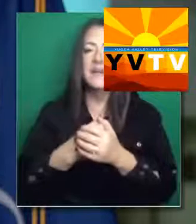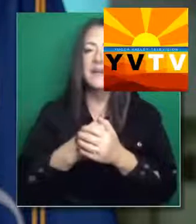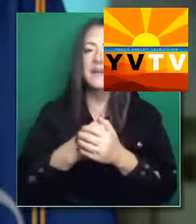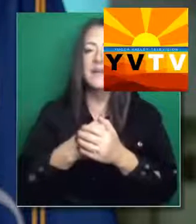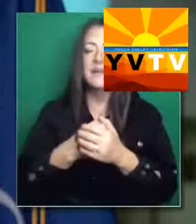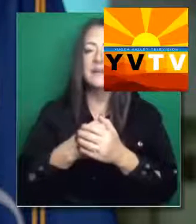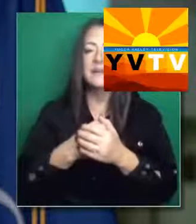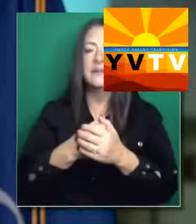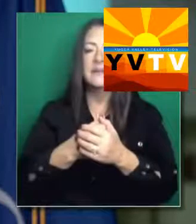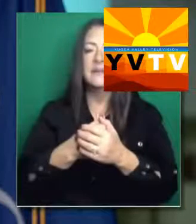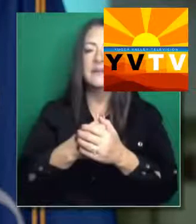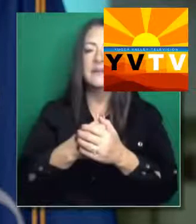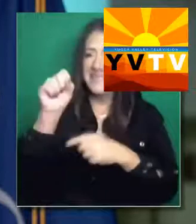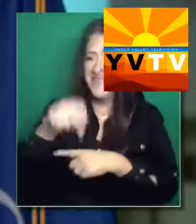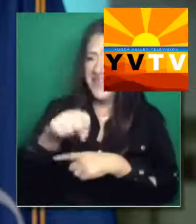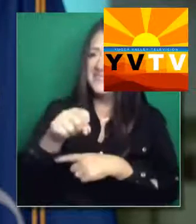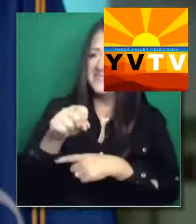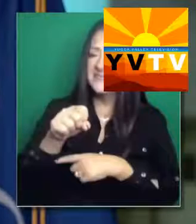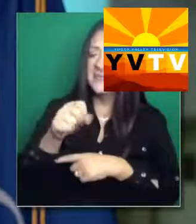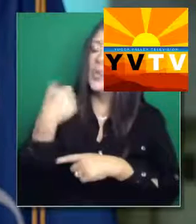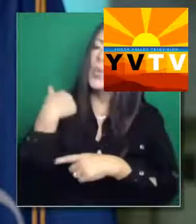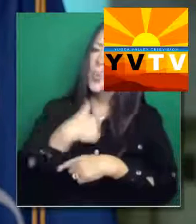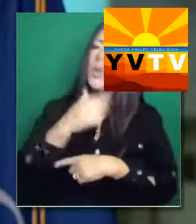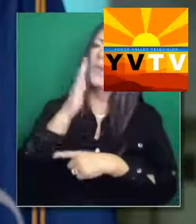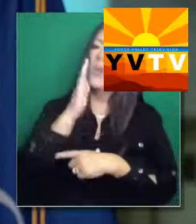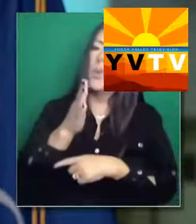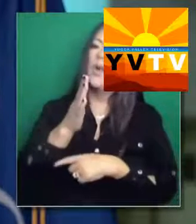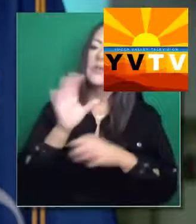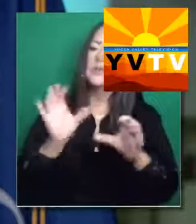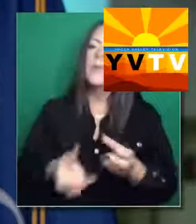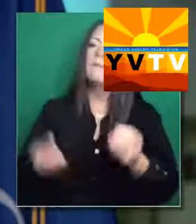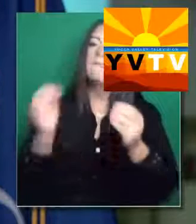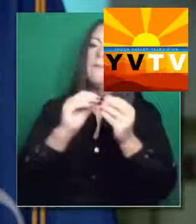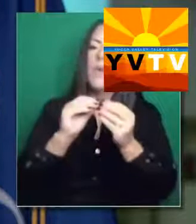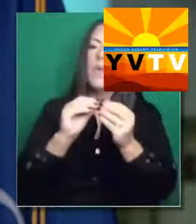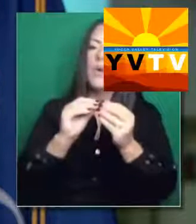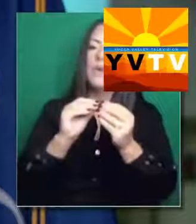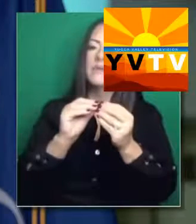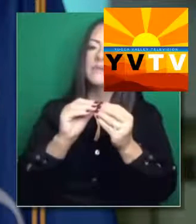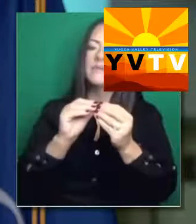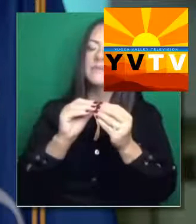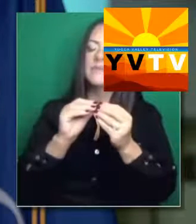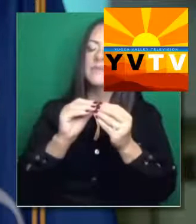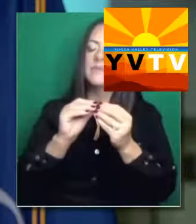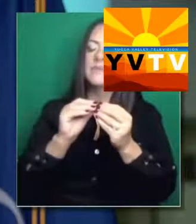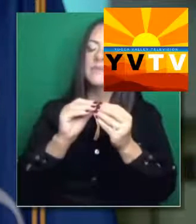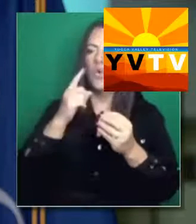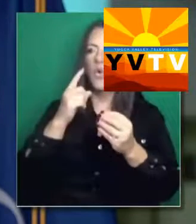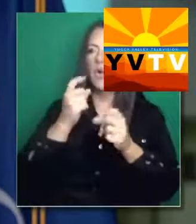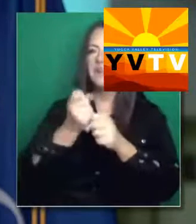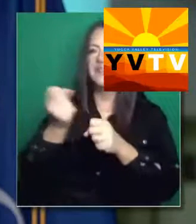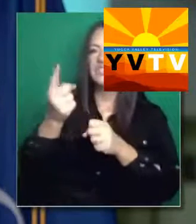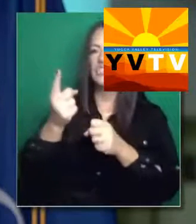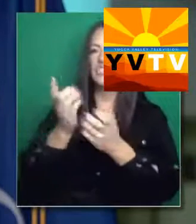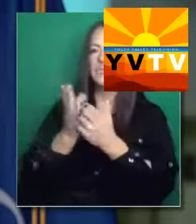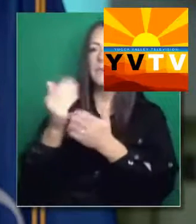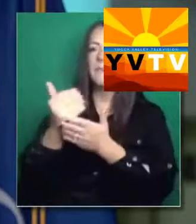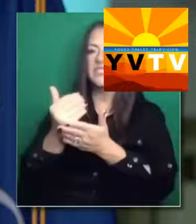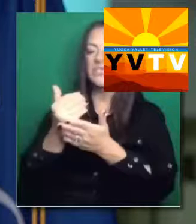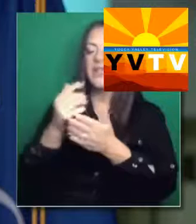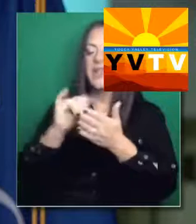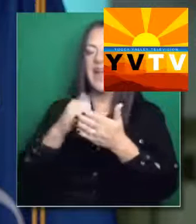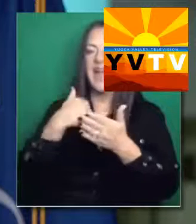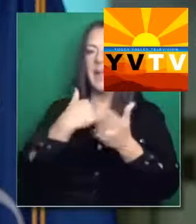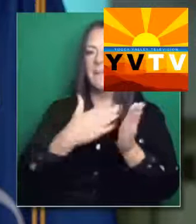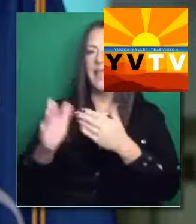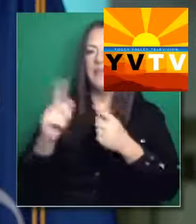is yes, we will be doing even more in the budget that we will be submitting to the legislature in partnership